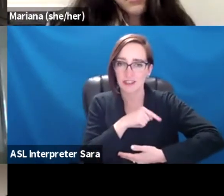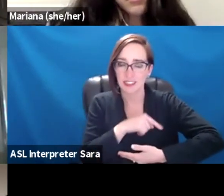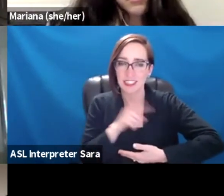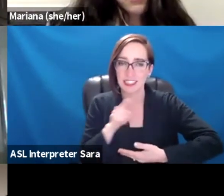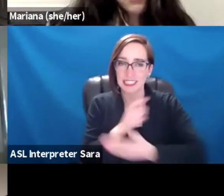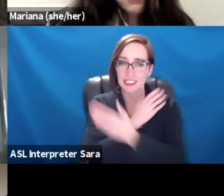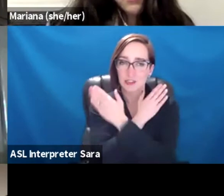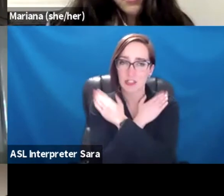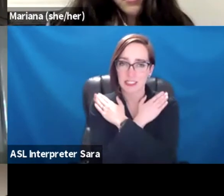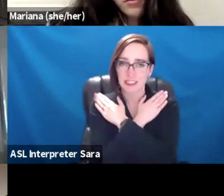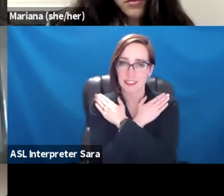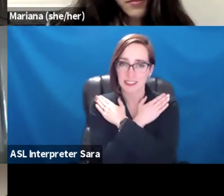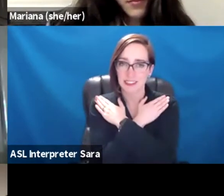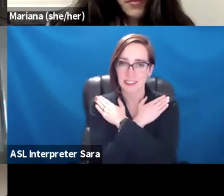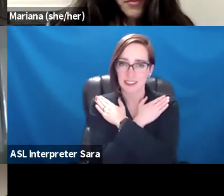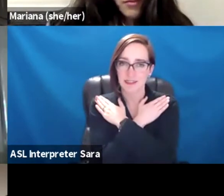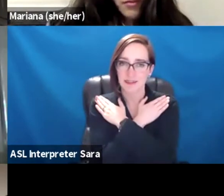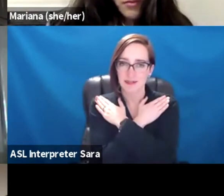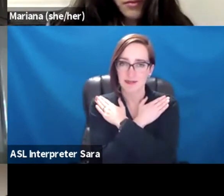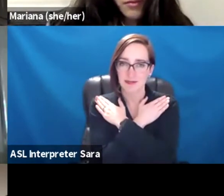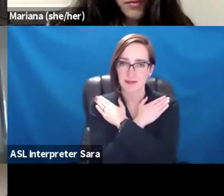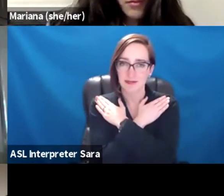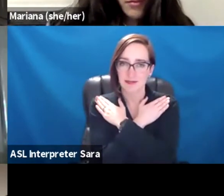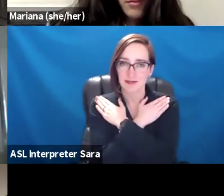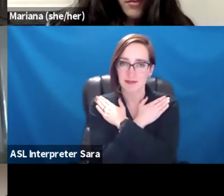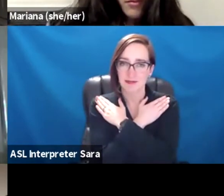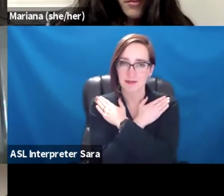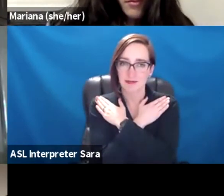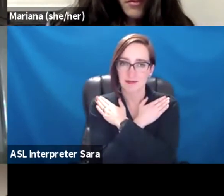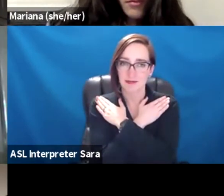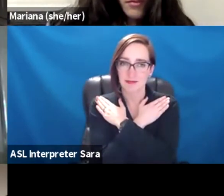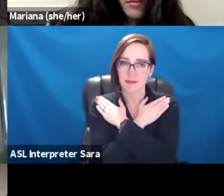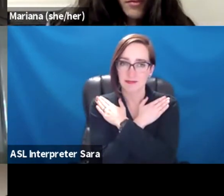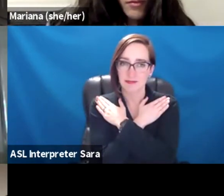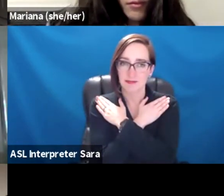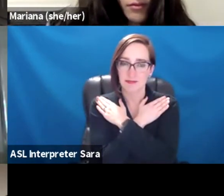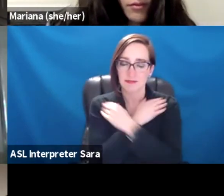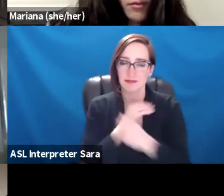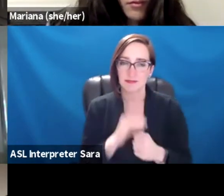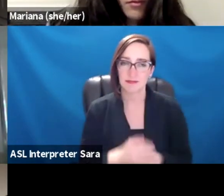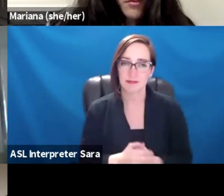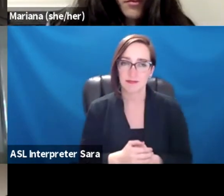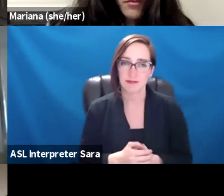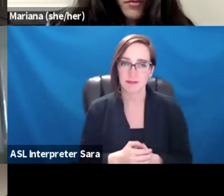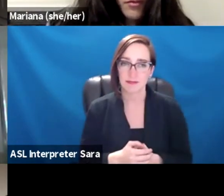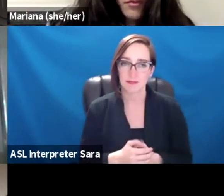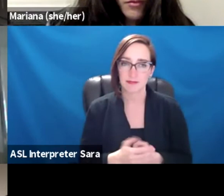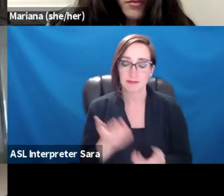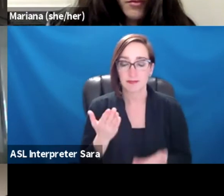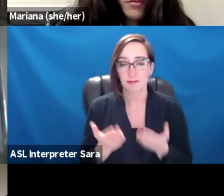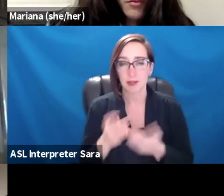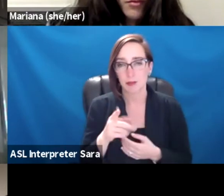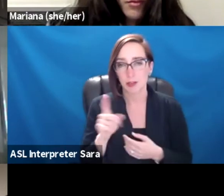rest. Maybe you need to say no.